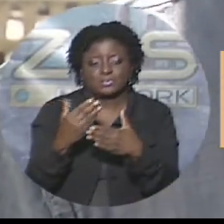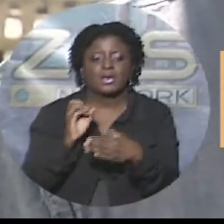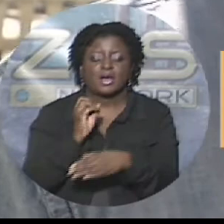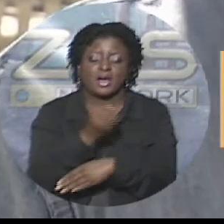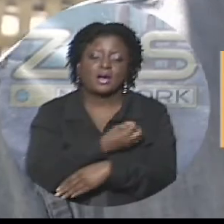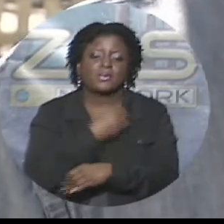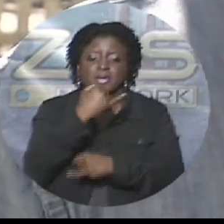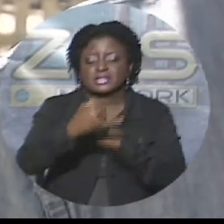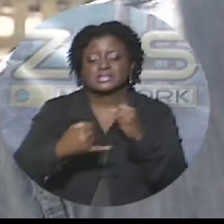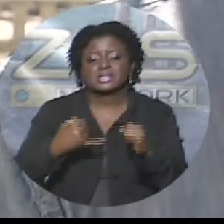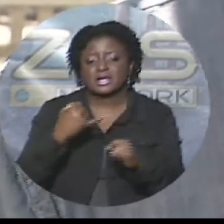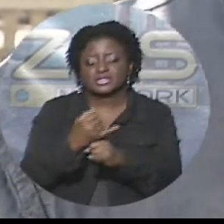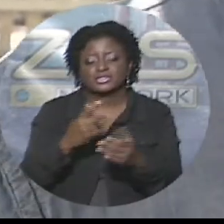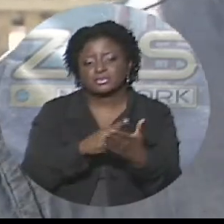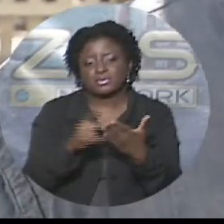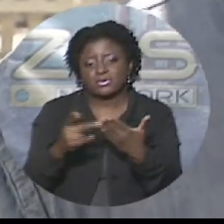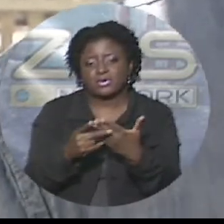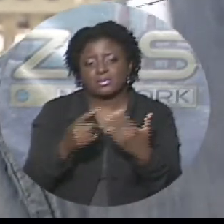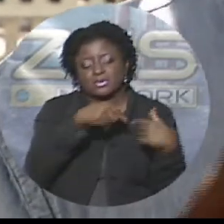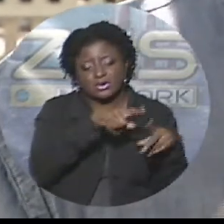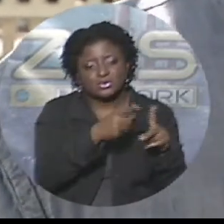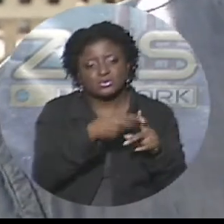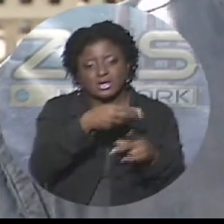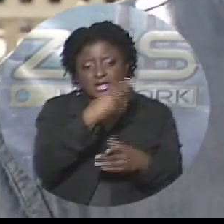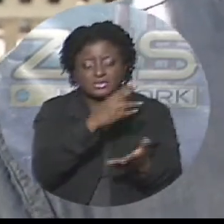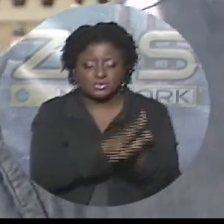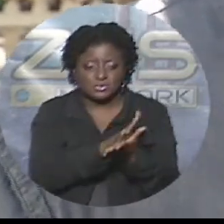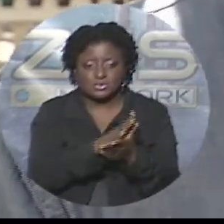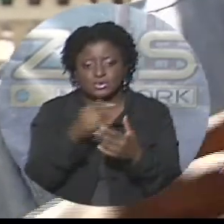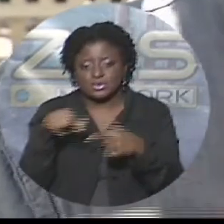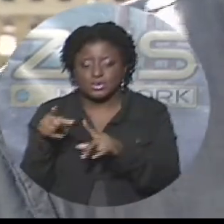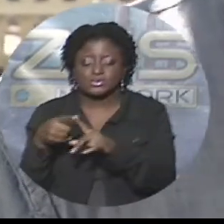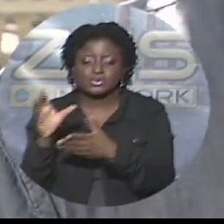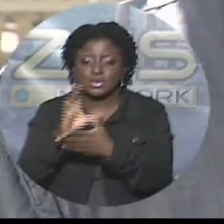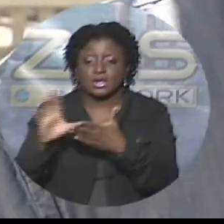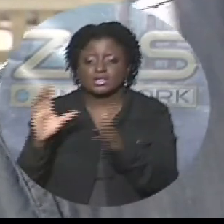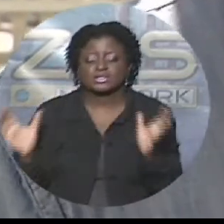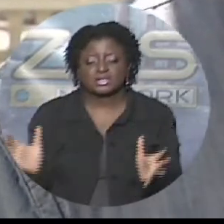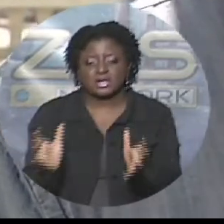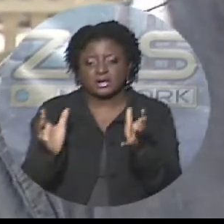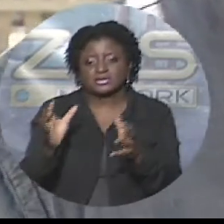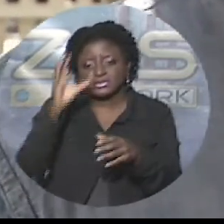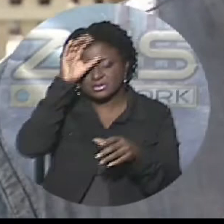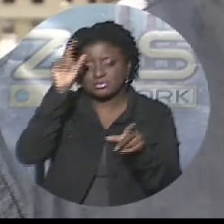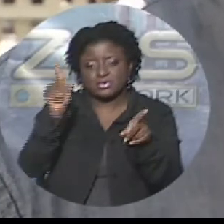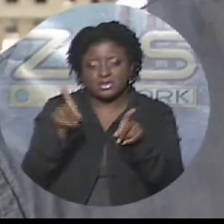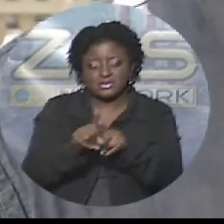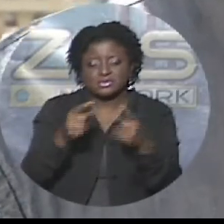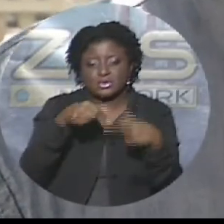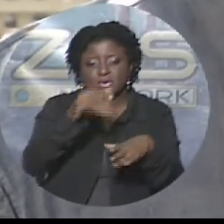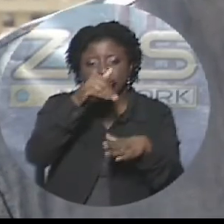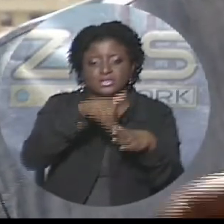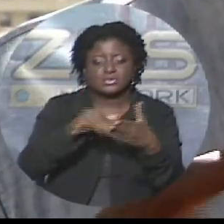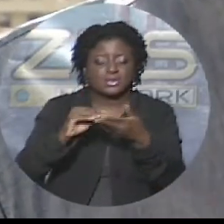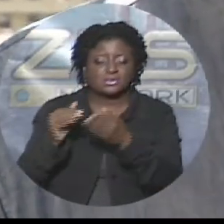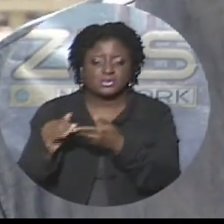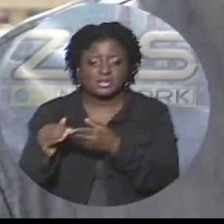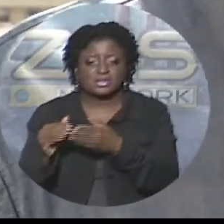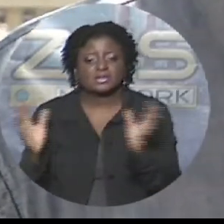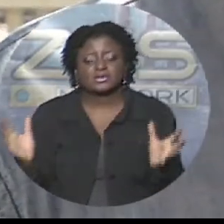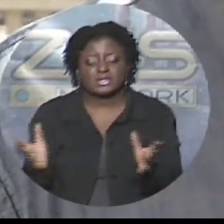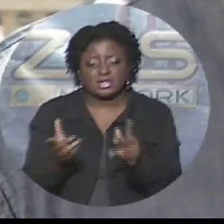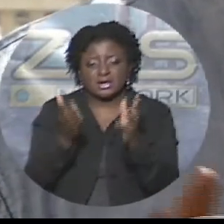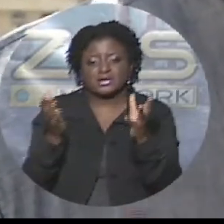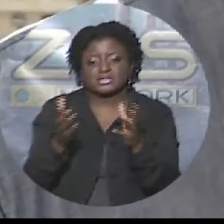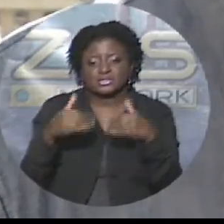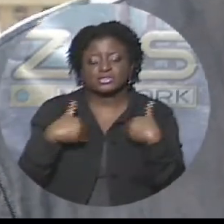International program that is go to high school, go to college, encourages brothers to go into the communities and encourage youths not only to finish primary school,